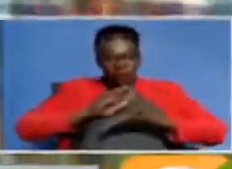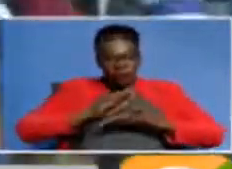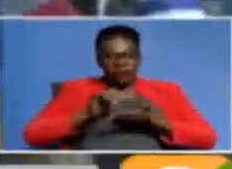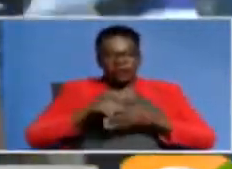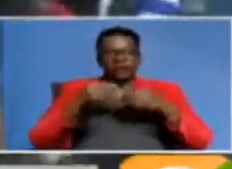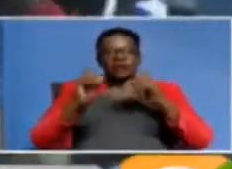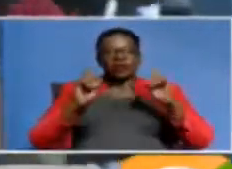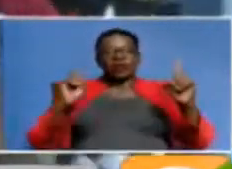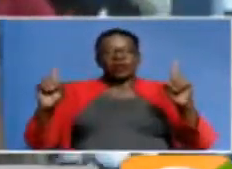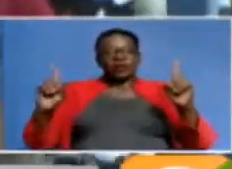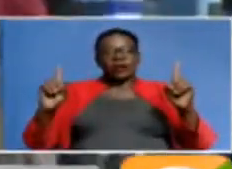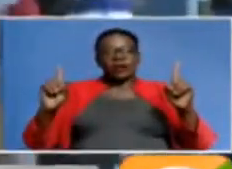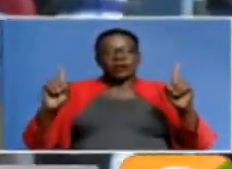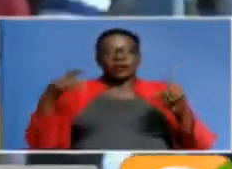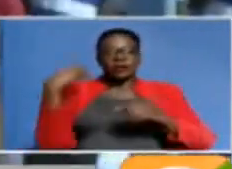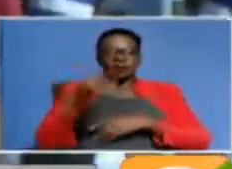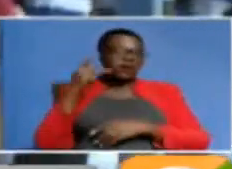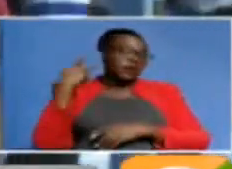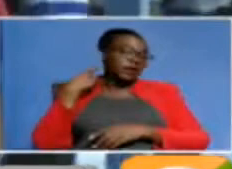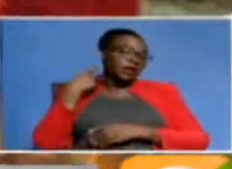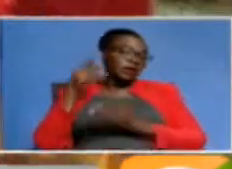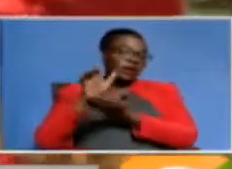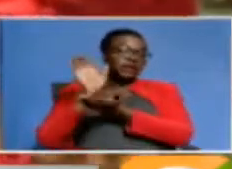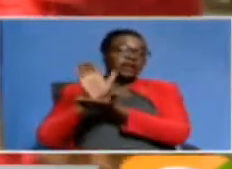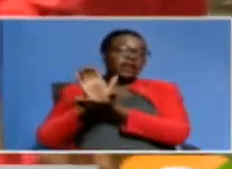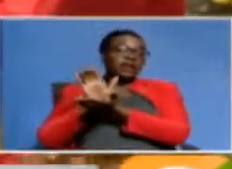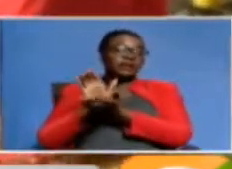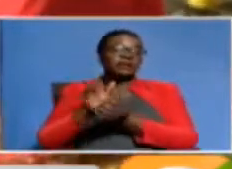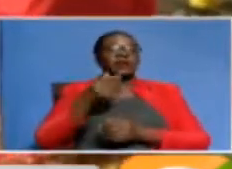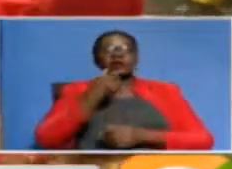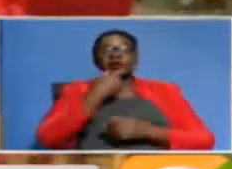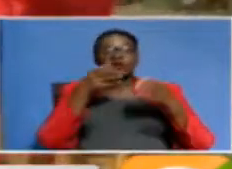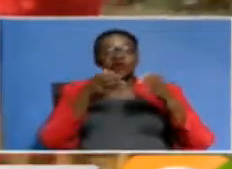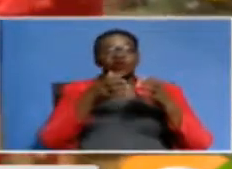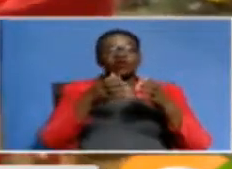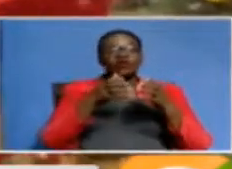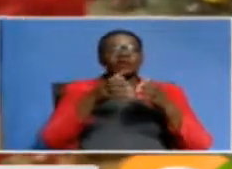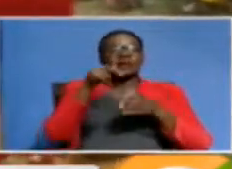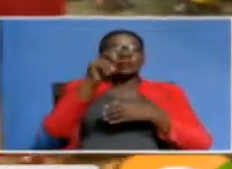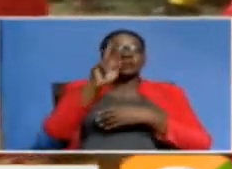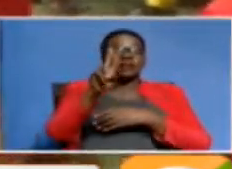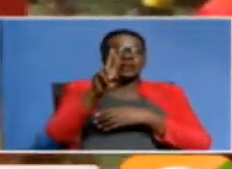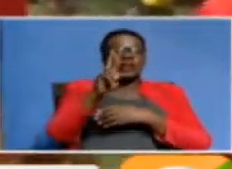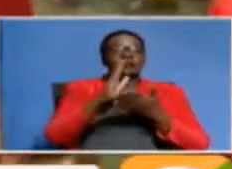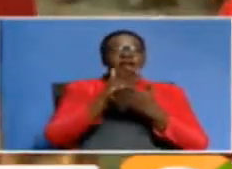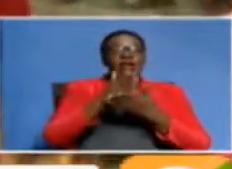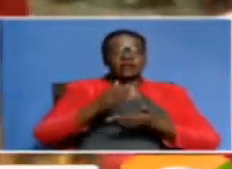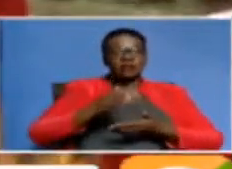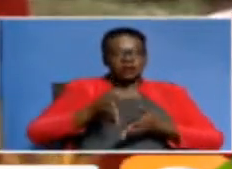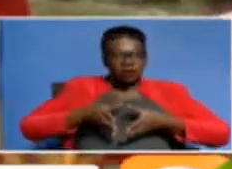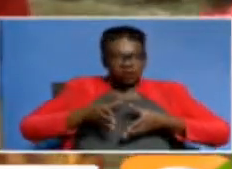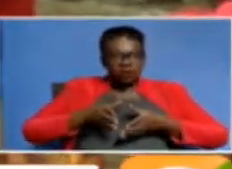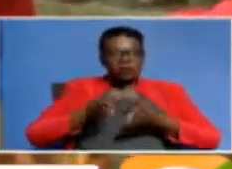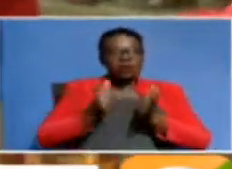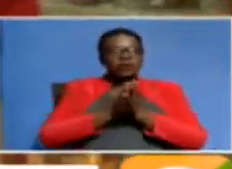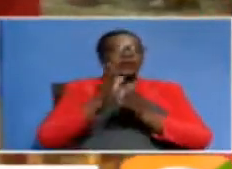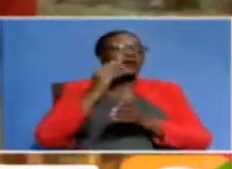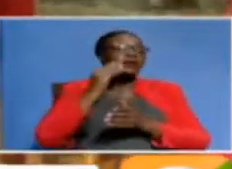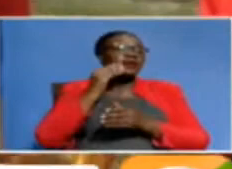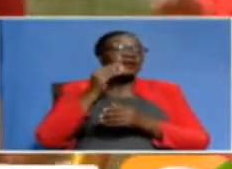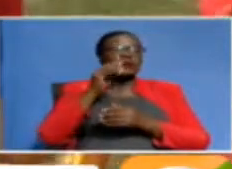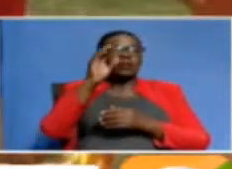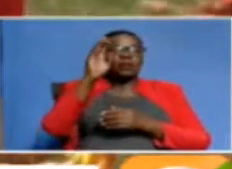1-1 draw against high-flying Kariobangi Sharks. At Gor Mahia, Peter Odhiambo is a key player, sharing the goalkeeping duties with experienced Boniface